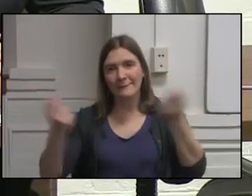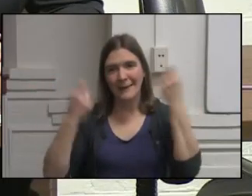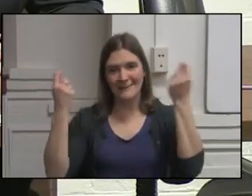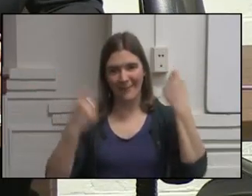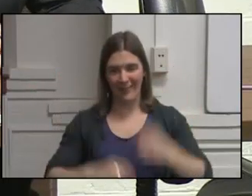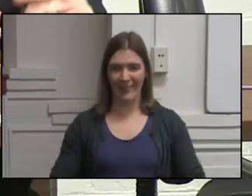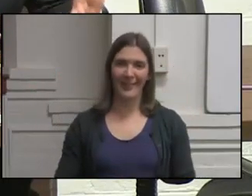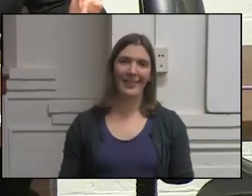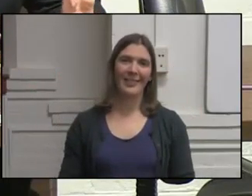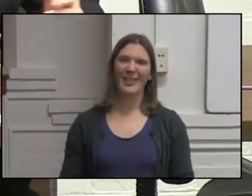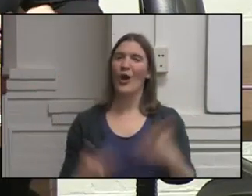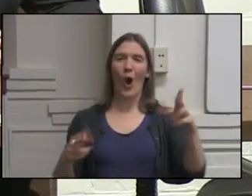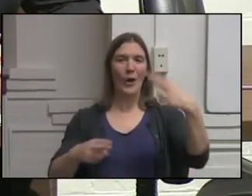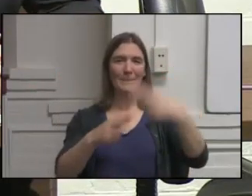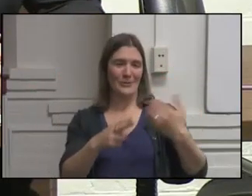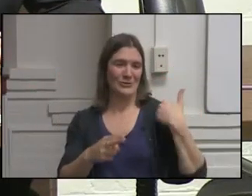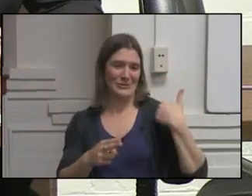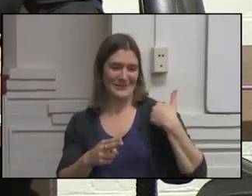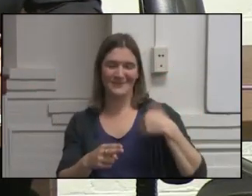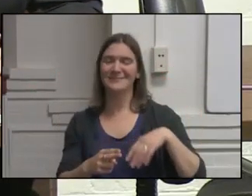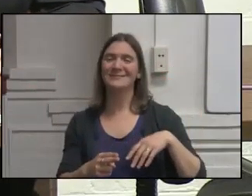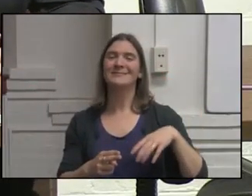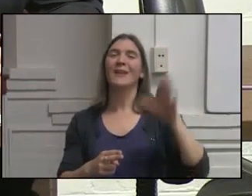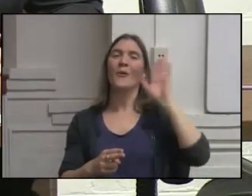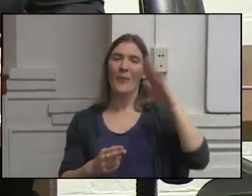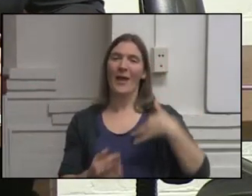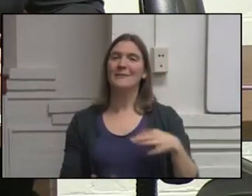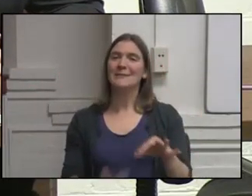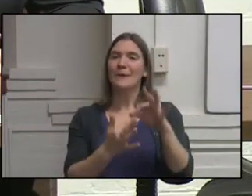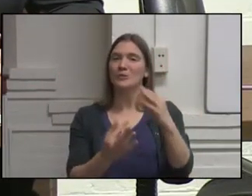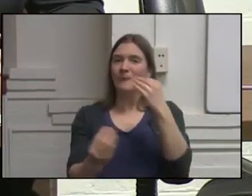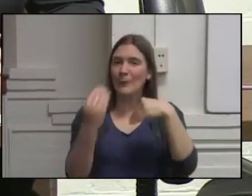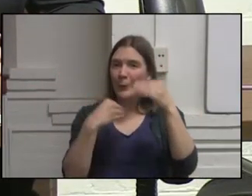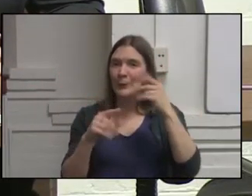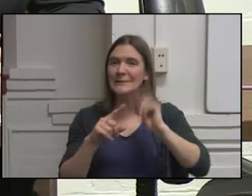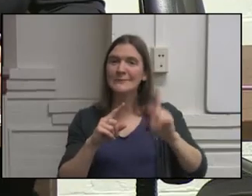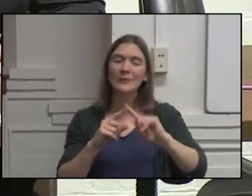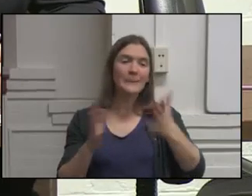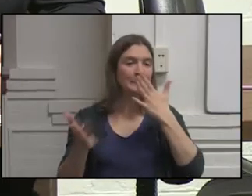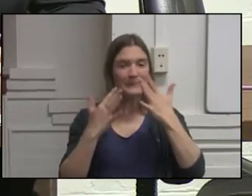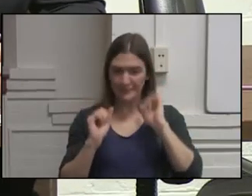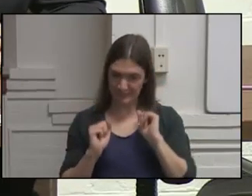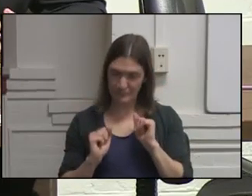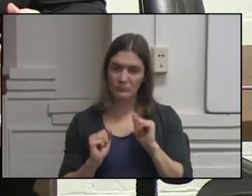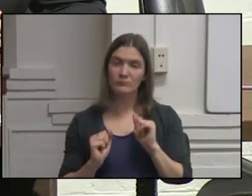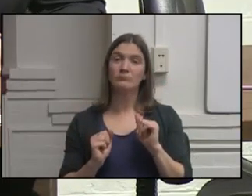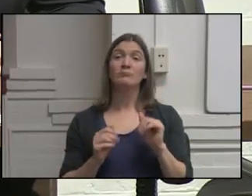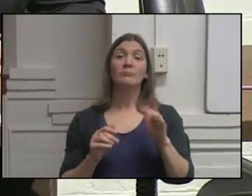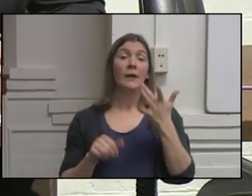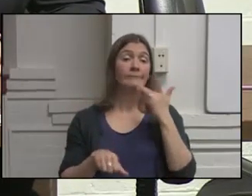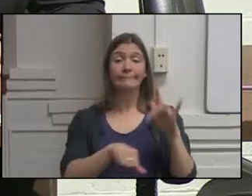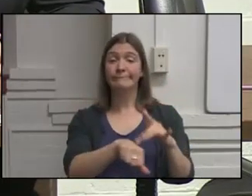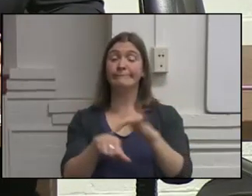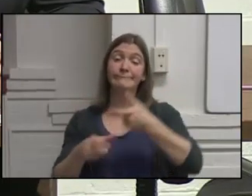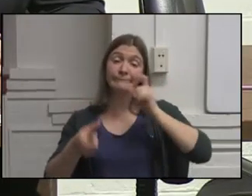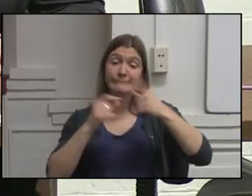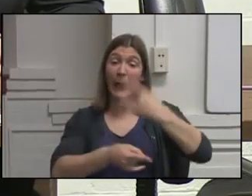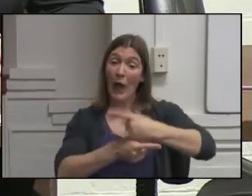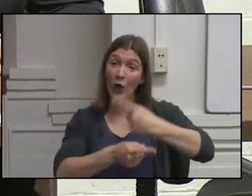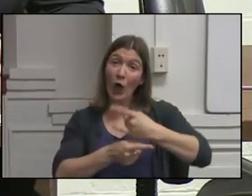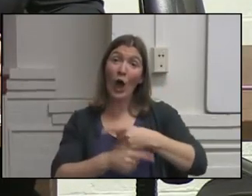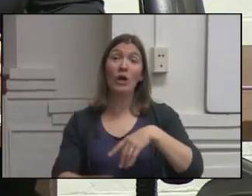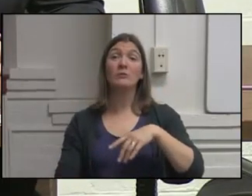festivity. As we talked before, we're going to have specialty food and sampling of